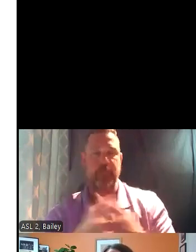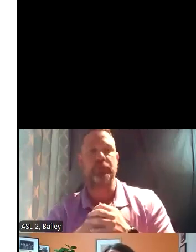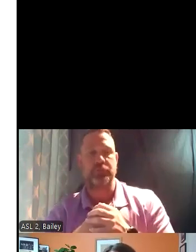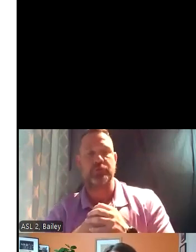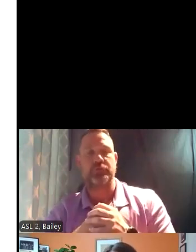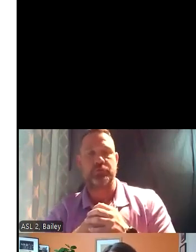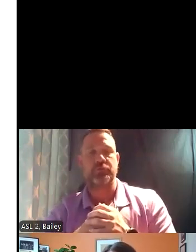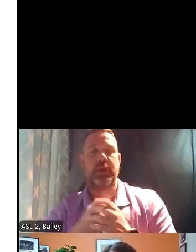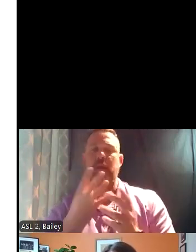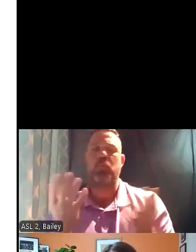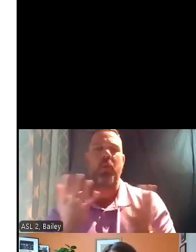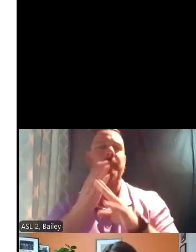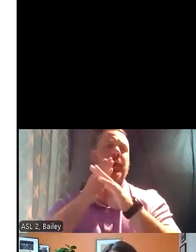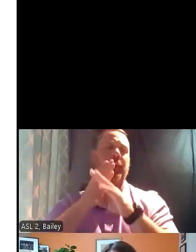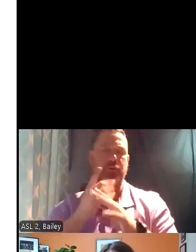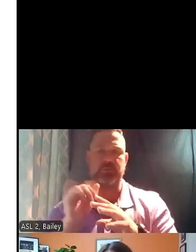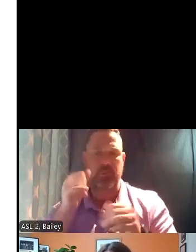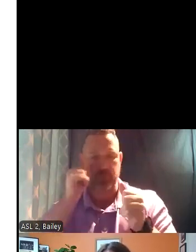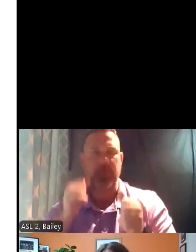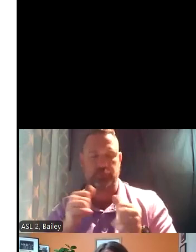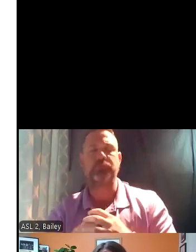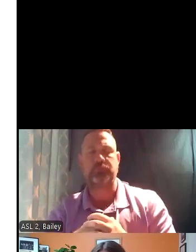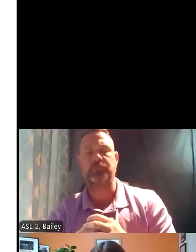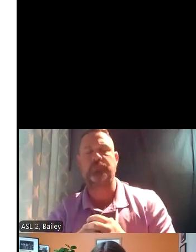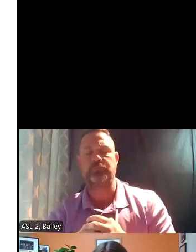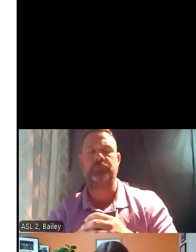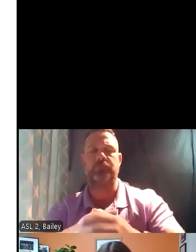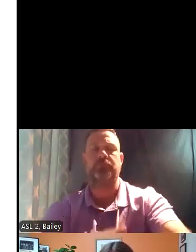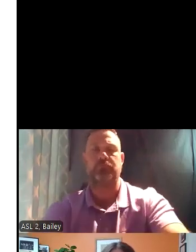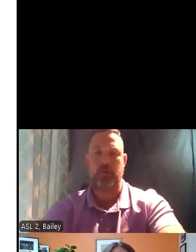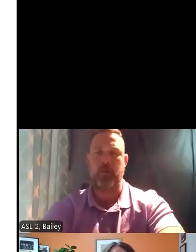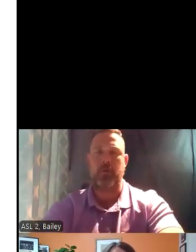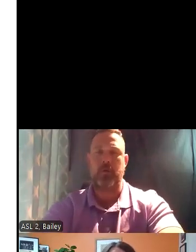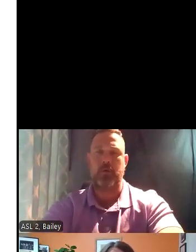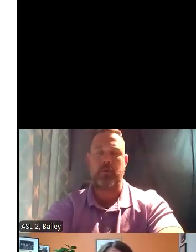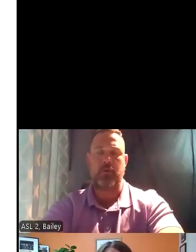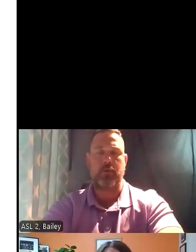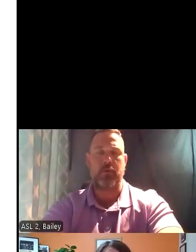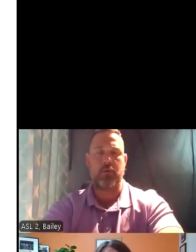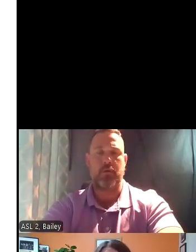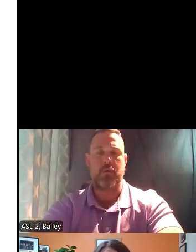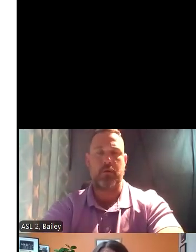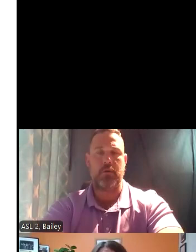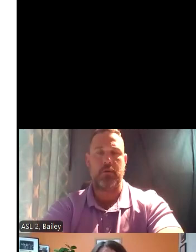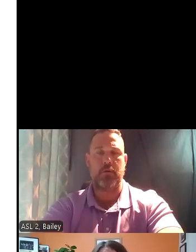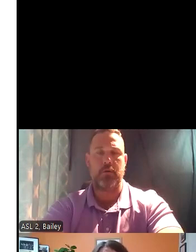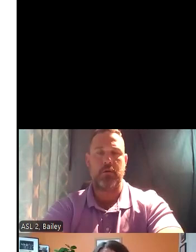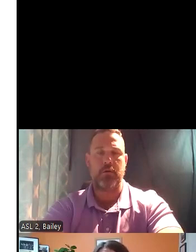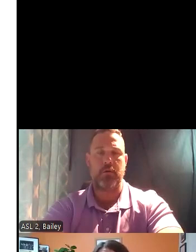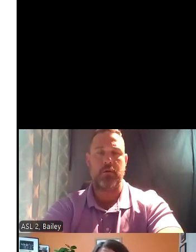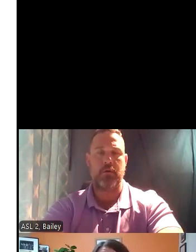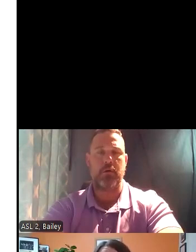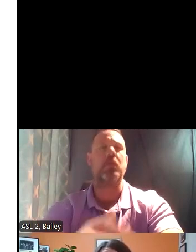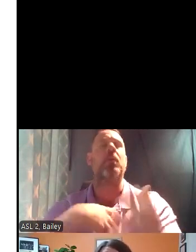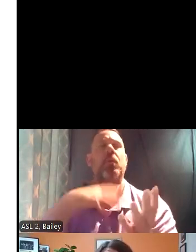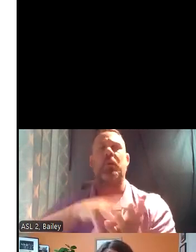And barriers, what are some of those potential barriers to care navigation? Next slide, please. What we learned